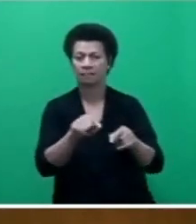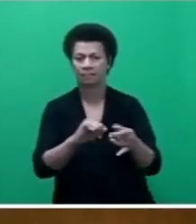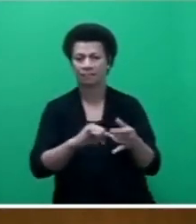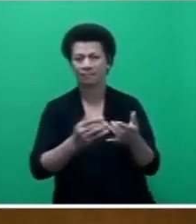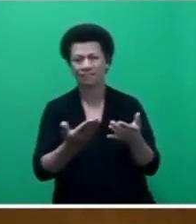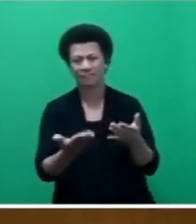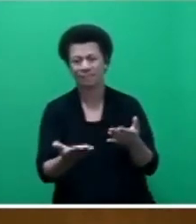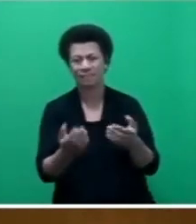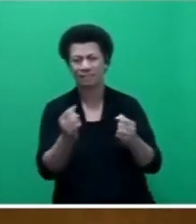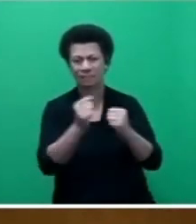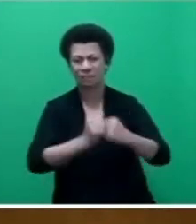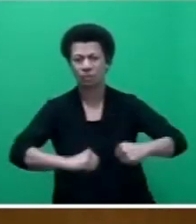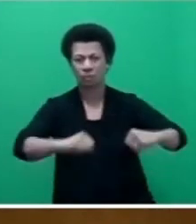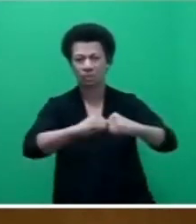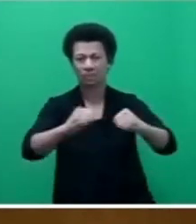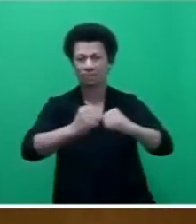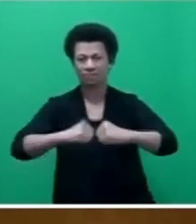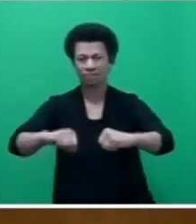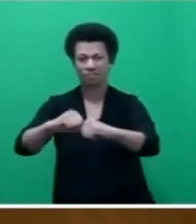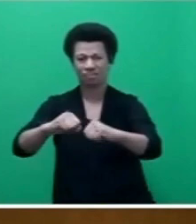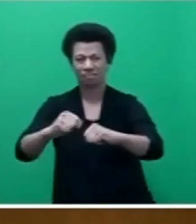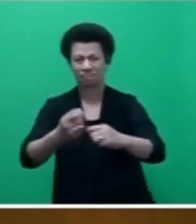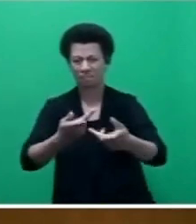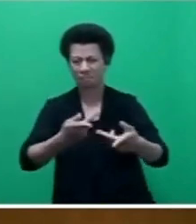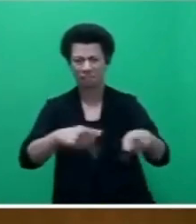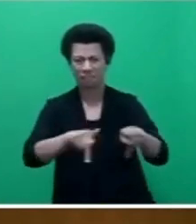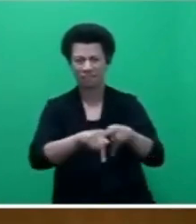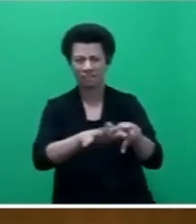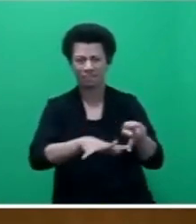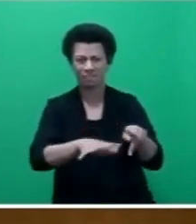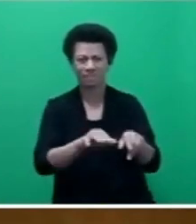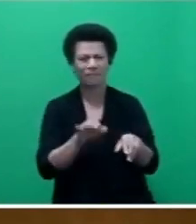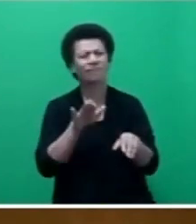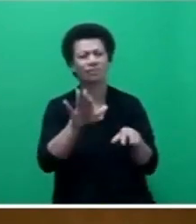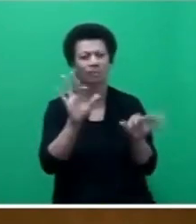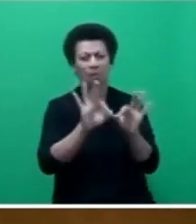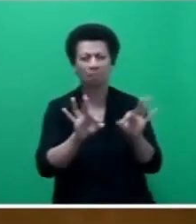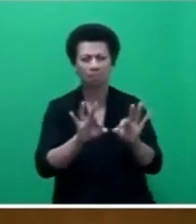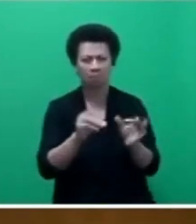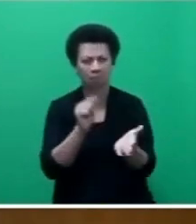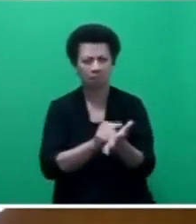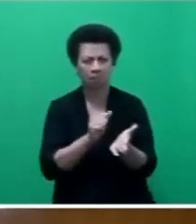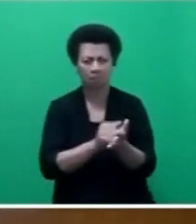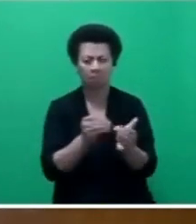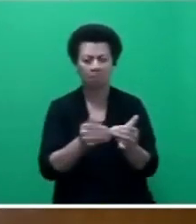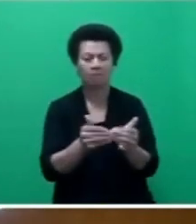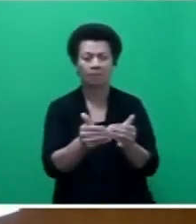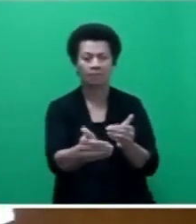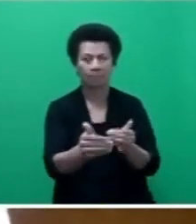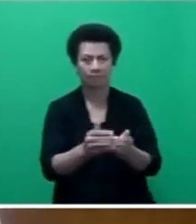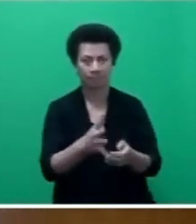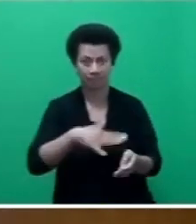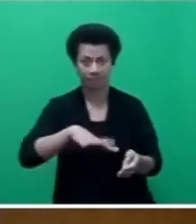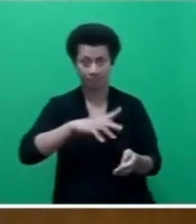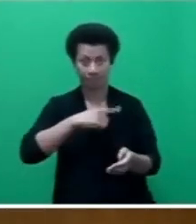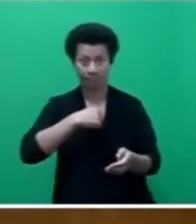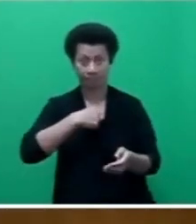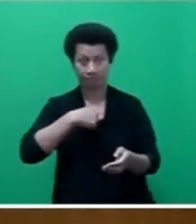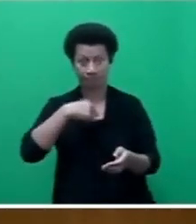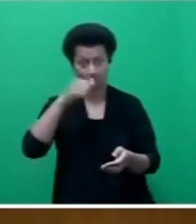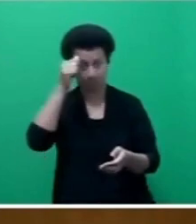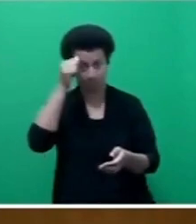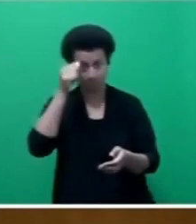future. But as everyone knows, Mr. Speaker, that is not my